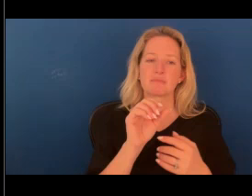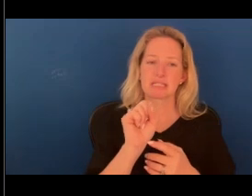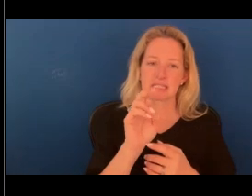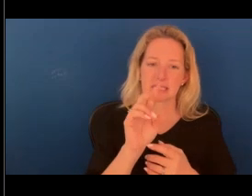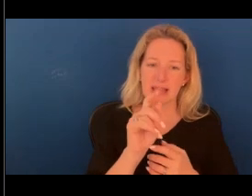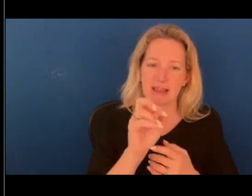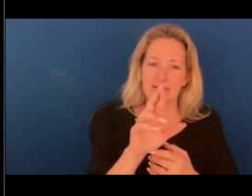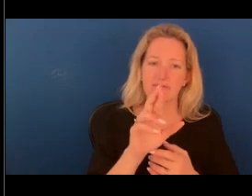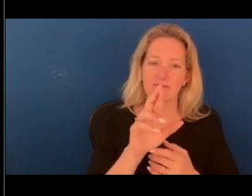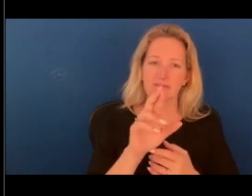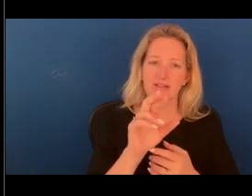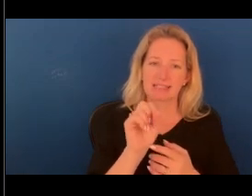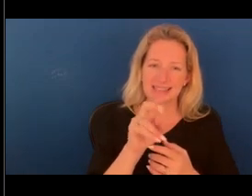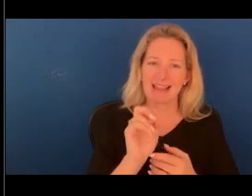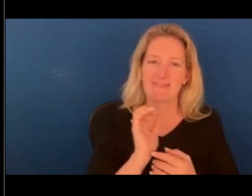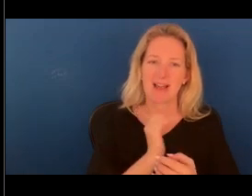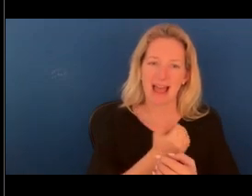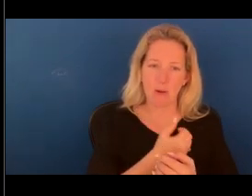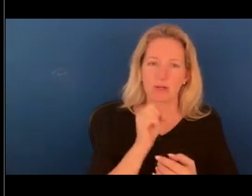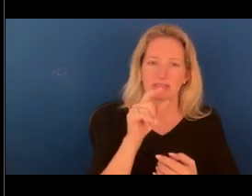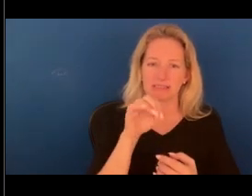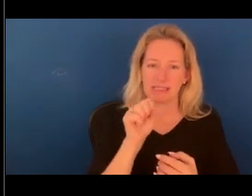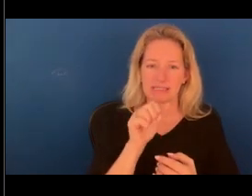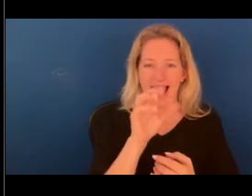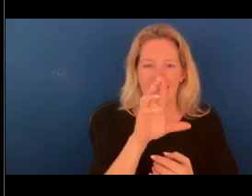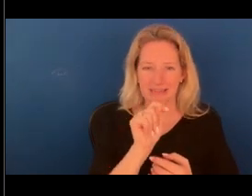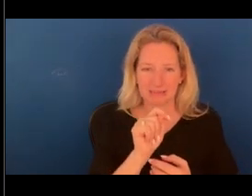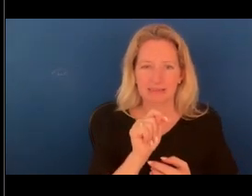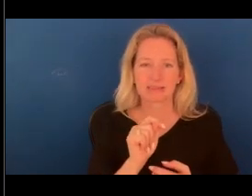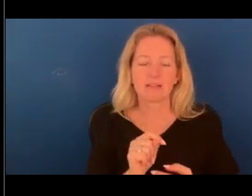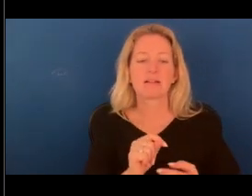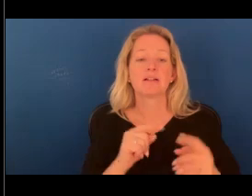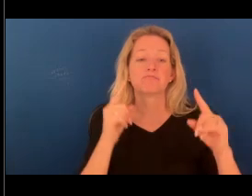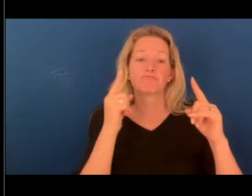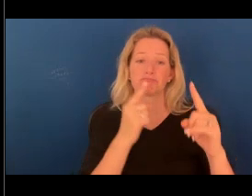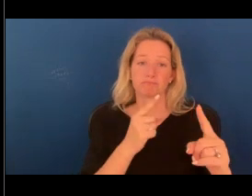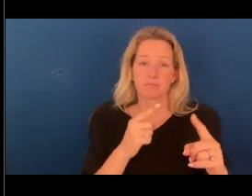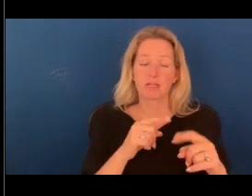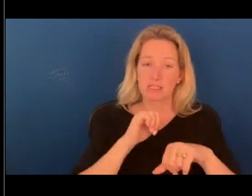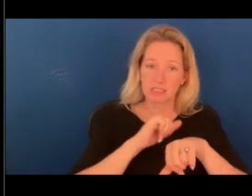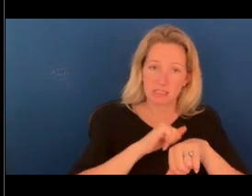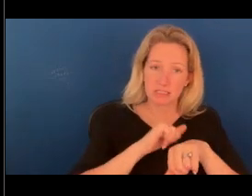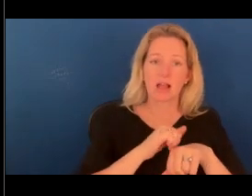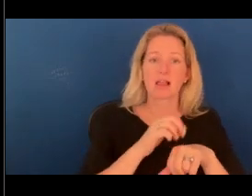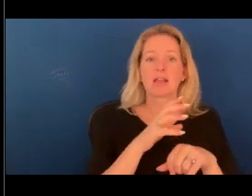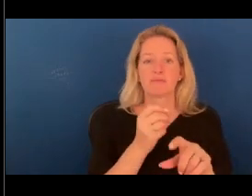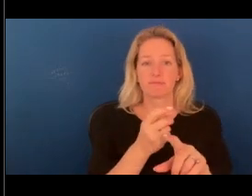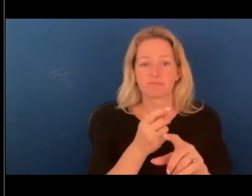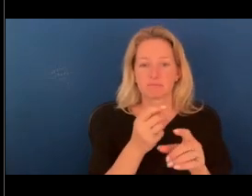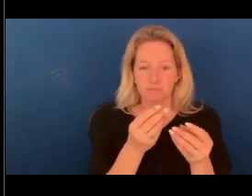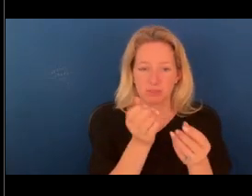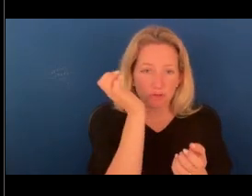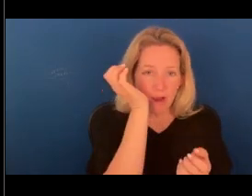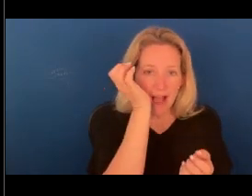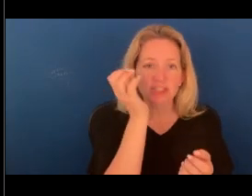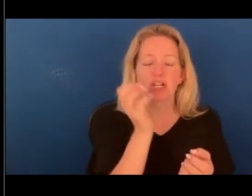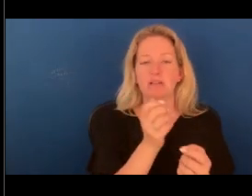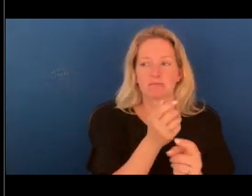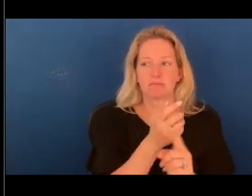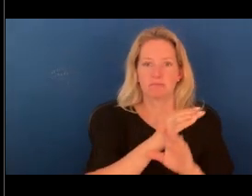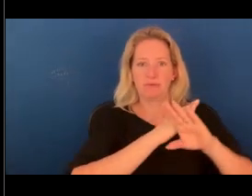plastic waste, but also other solid waste materials out of the environment, including our domestic waterways and ocean, or removing it once it is